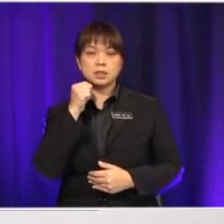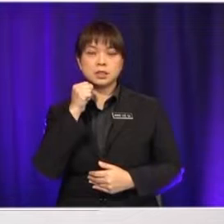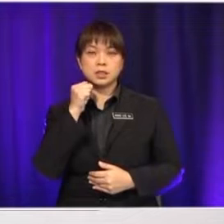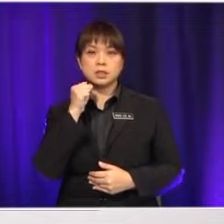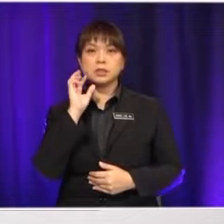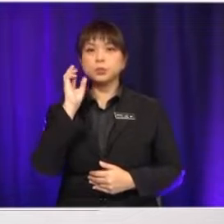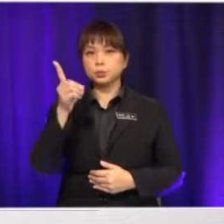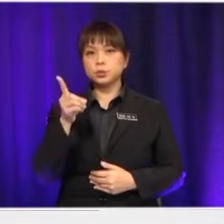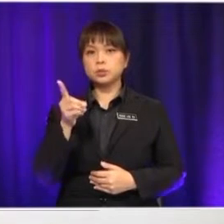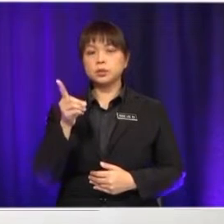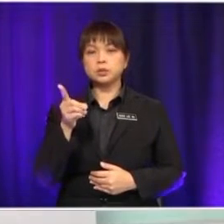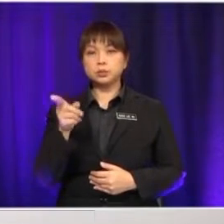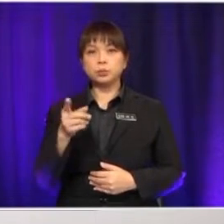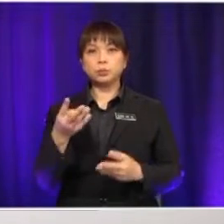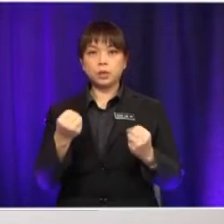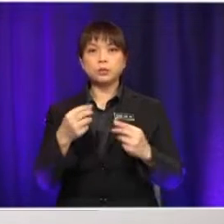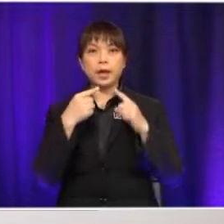questions?